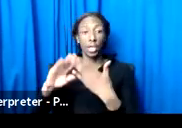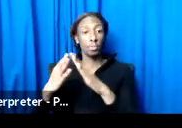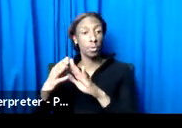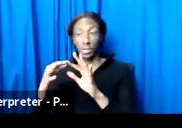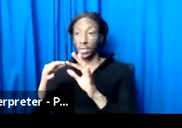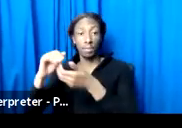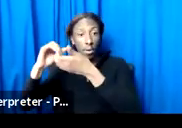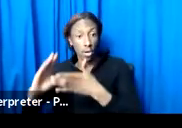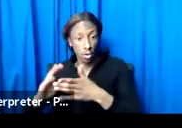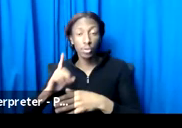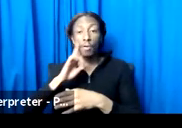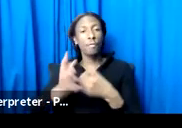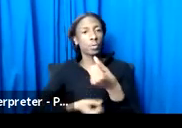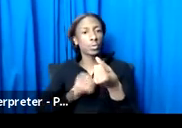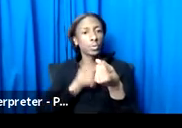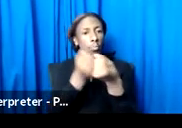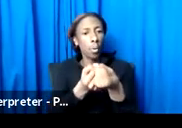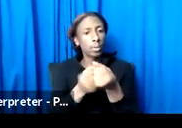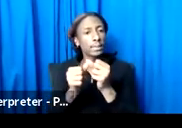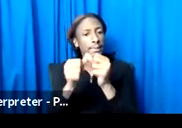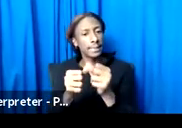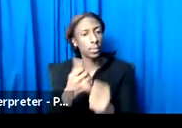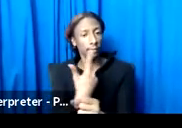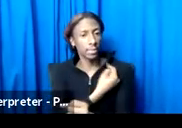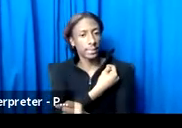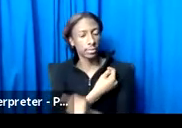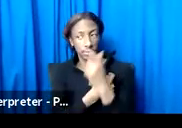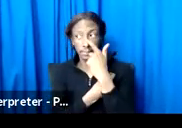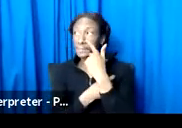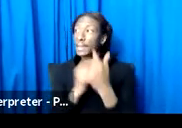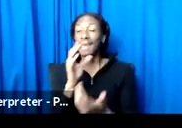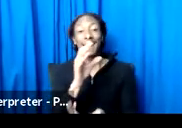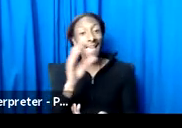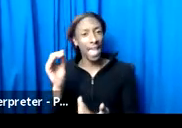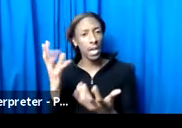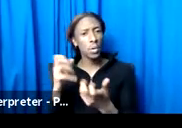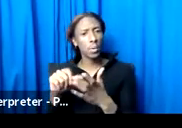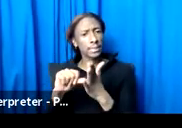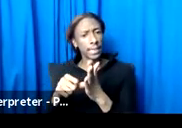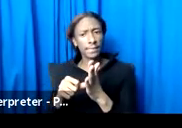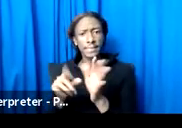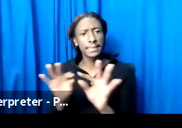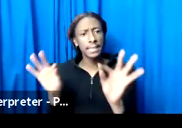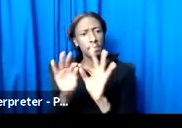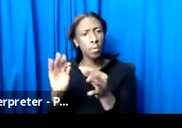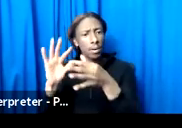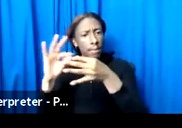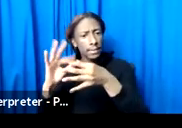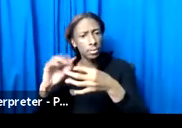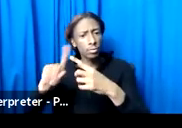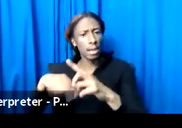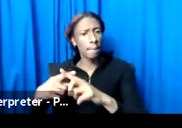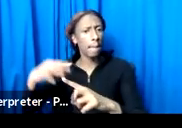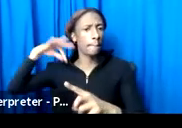support continued vaccination. And we want to emphasize key messages about the benefit of vaccination.